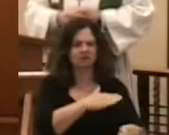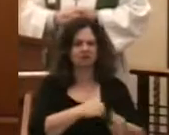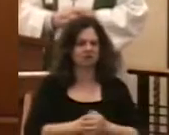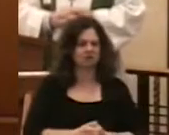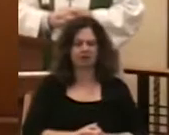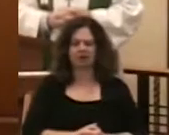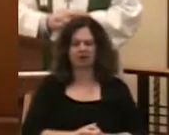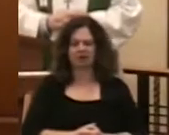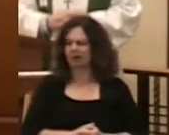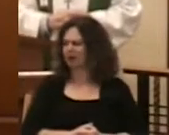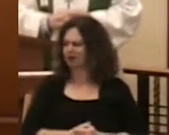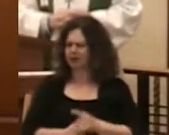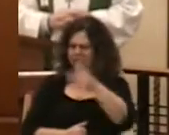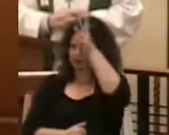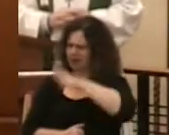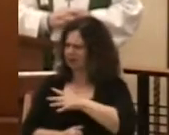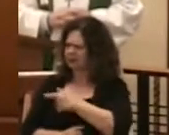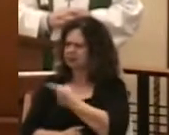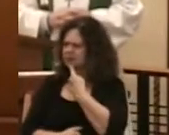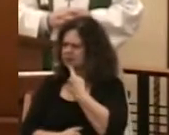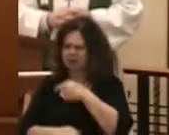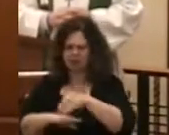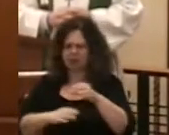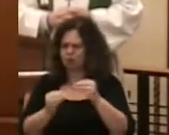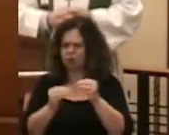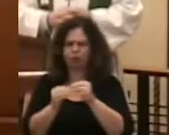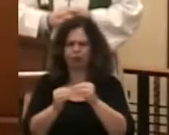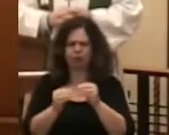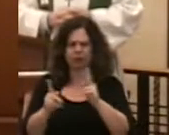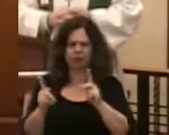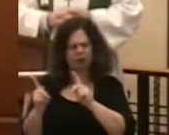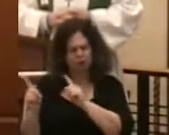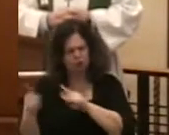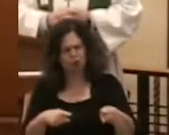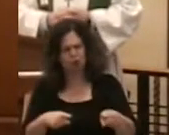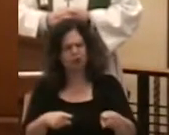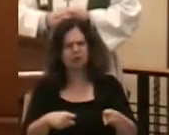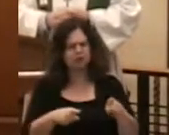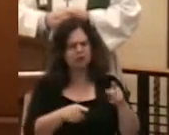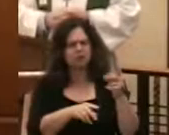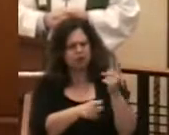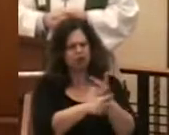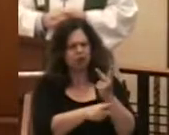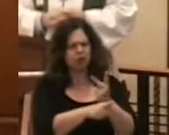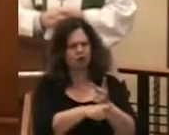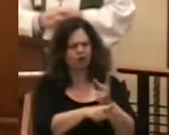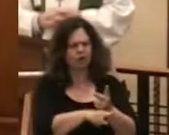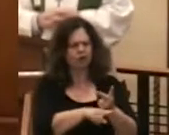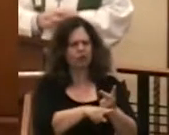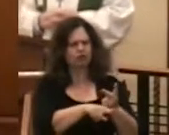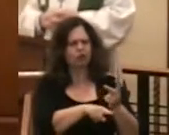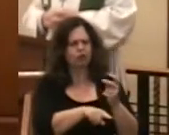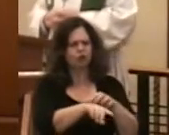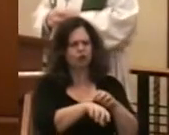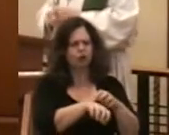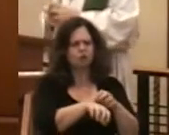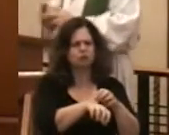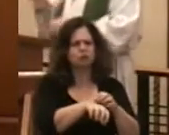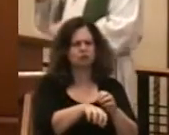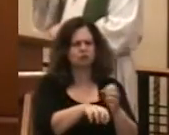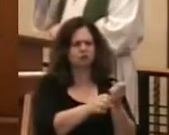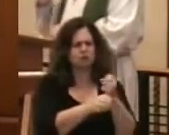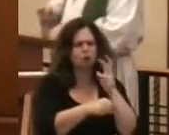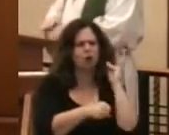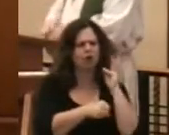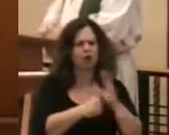other slaves, more than the first, but they treated them the same way. Finally, he sent his son,